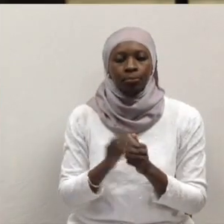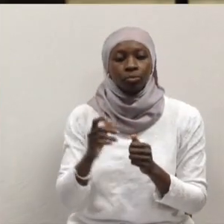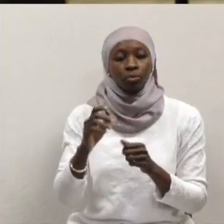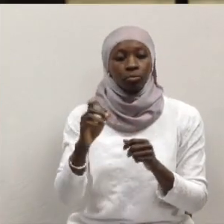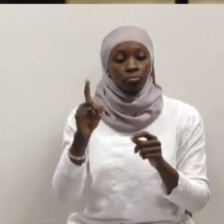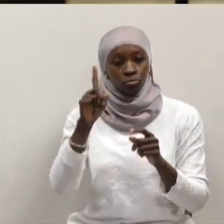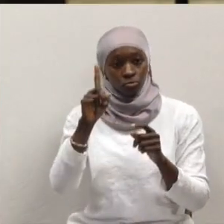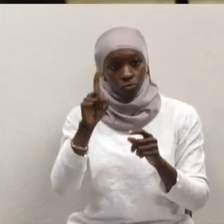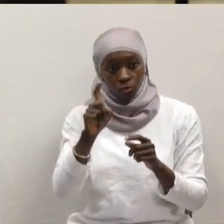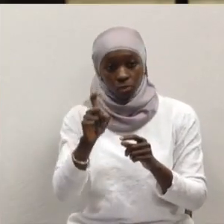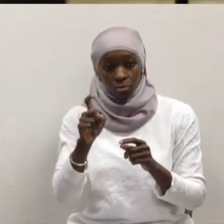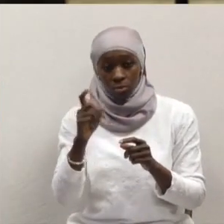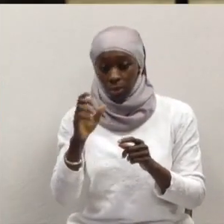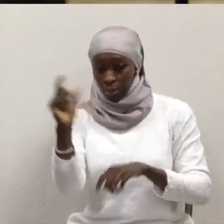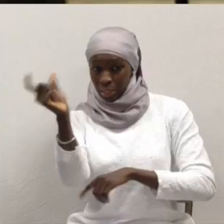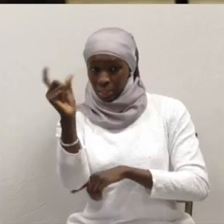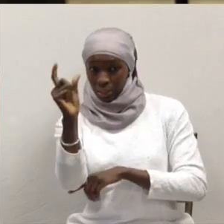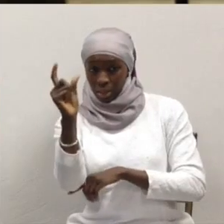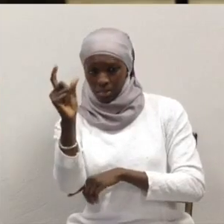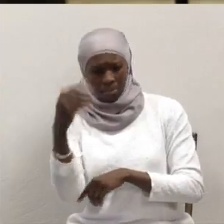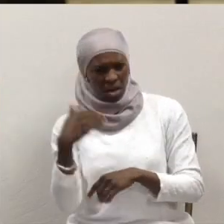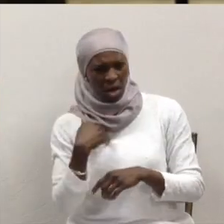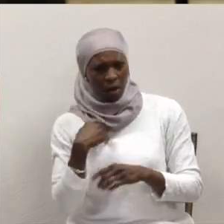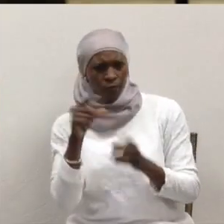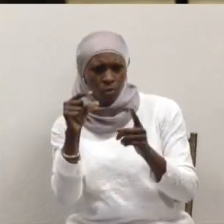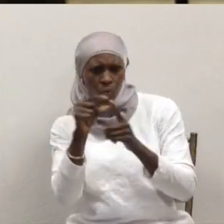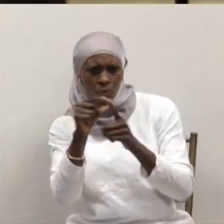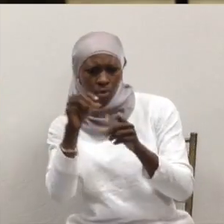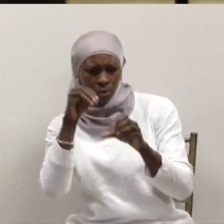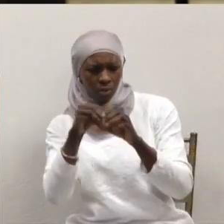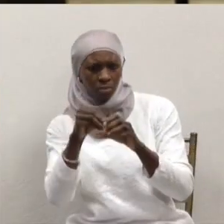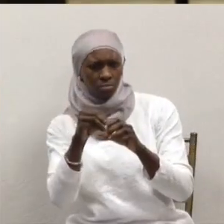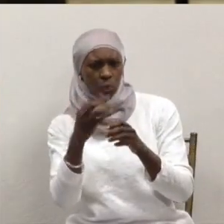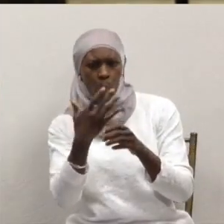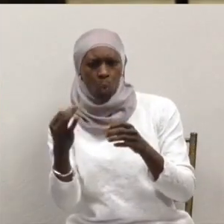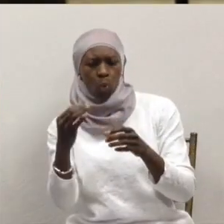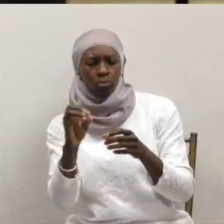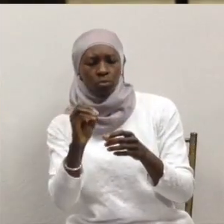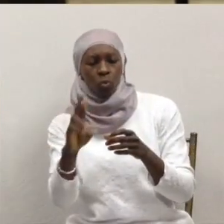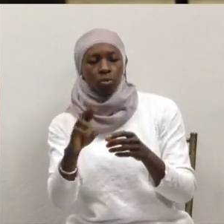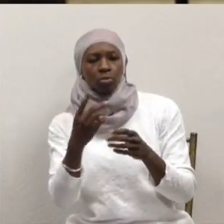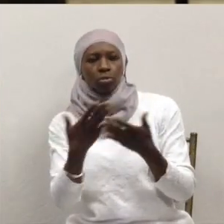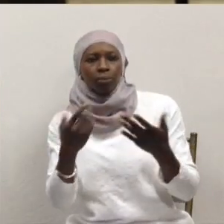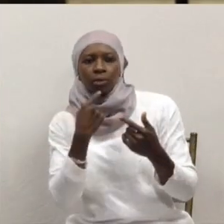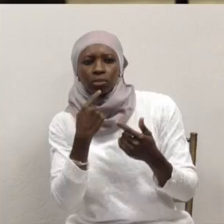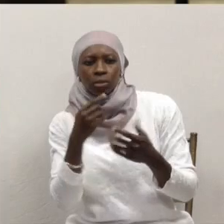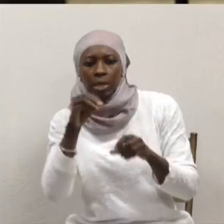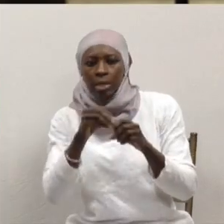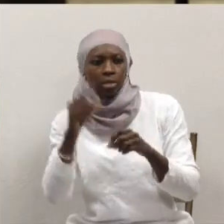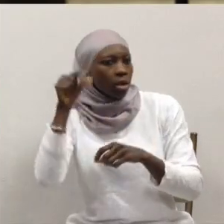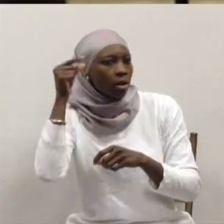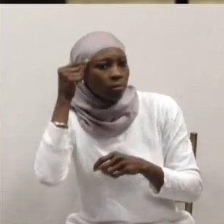Islam have a say in governance? And in this surah, we will see how much it